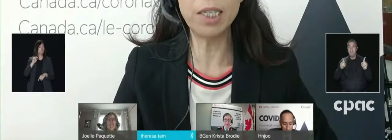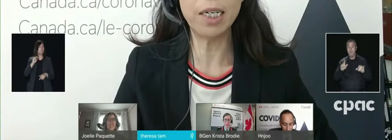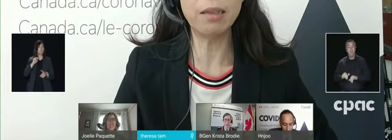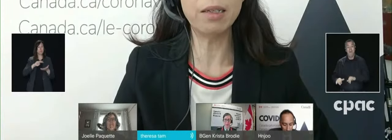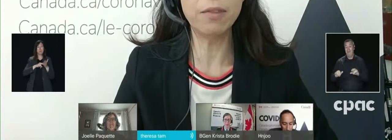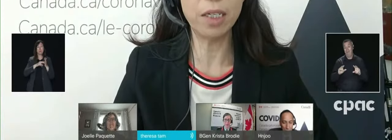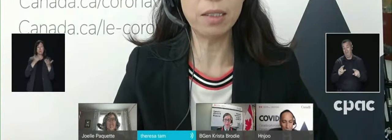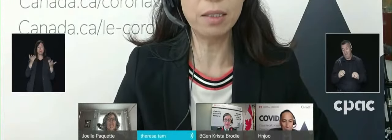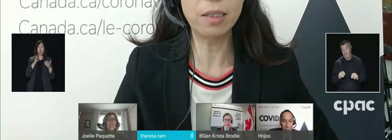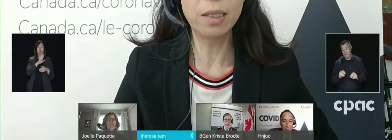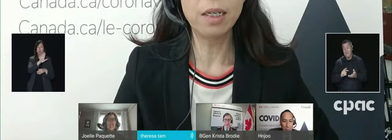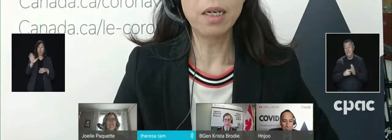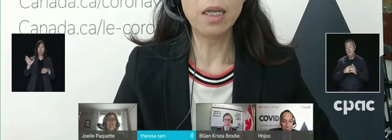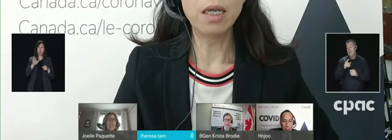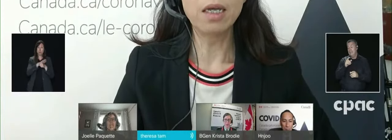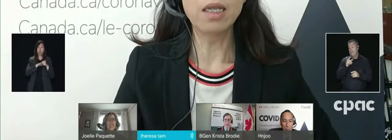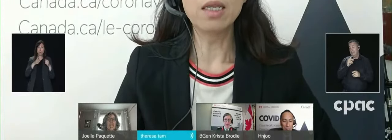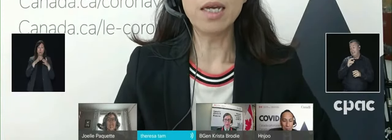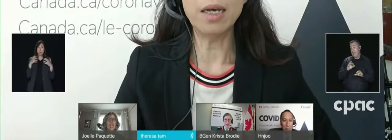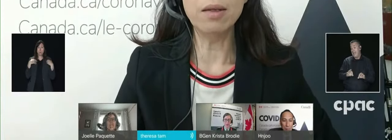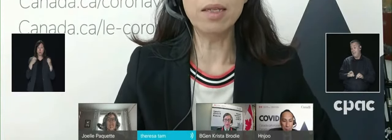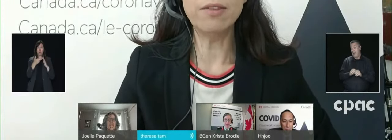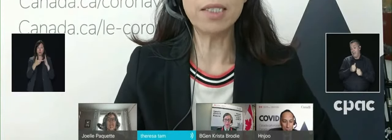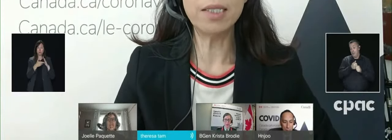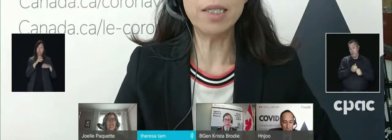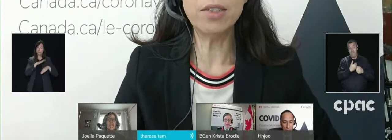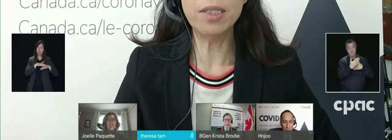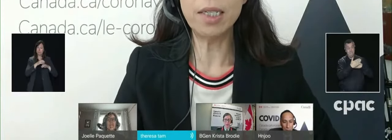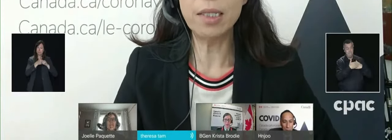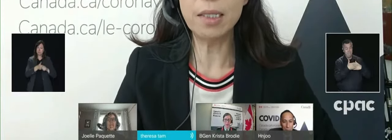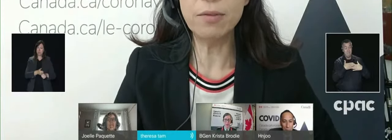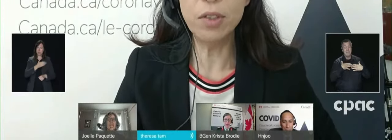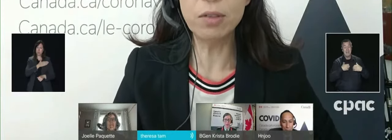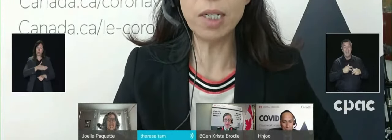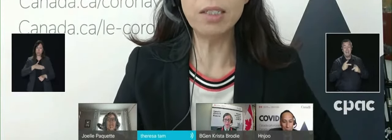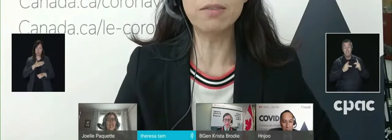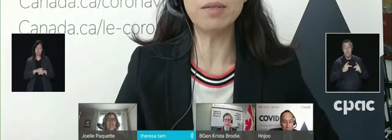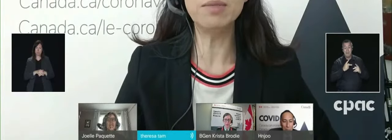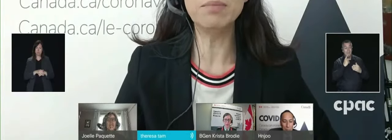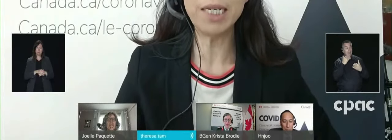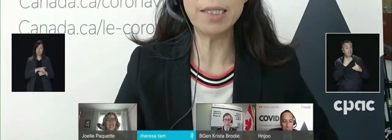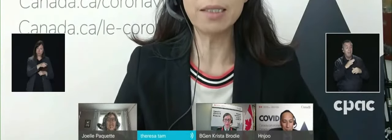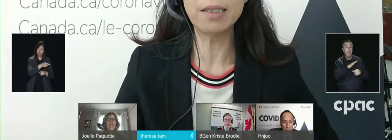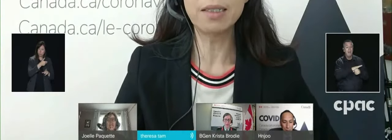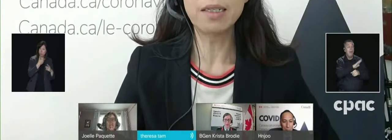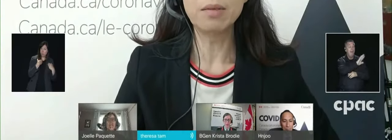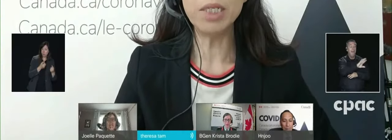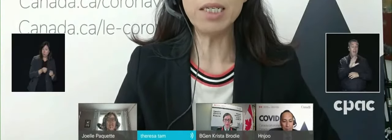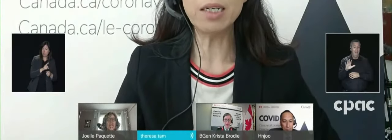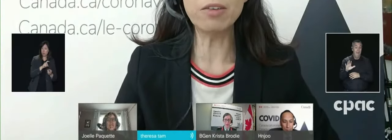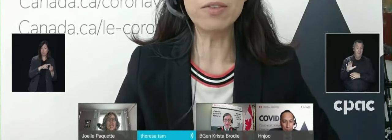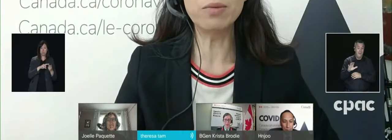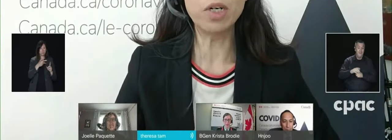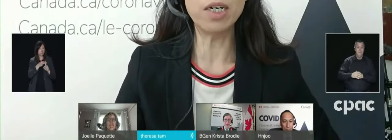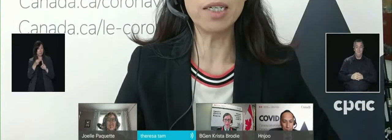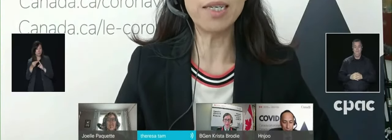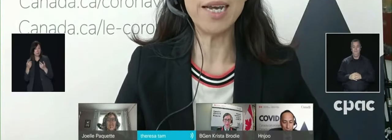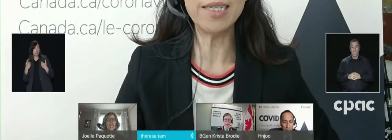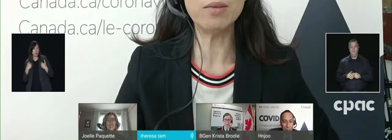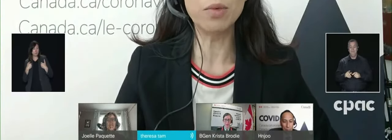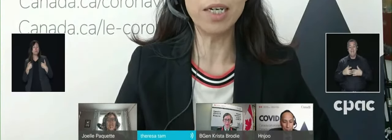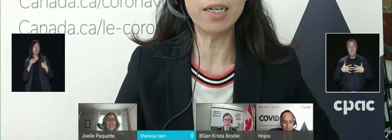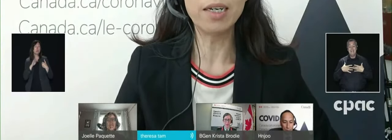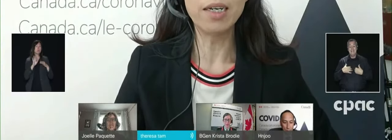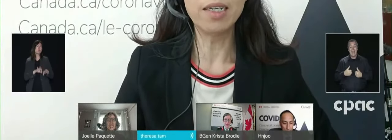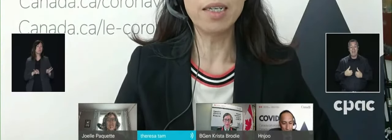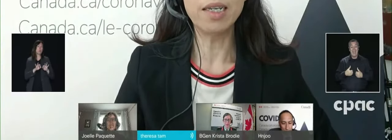local public health advice. The health and vaccination status of you and your family matters. Be COVID-wise